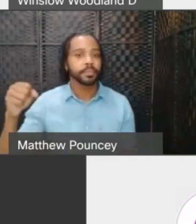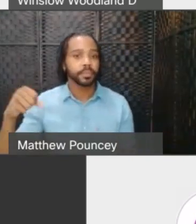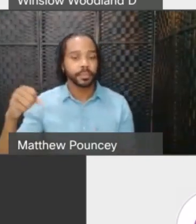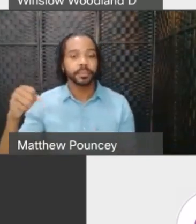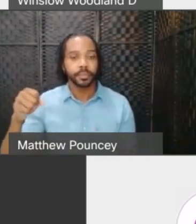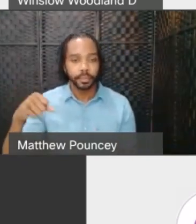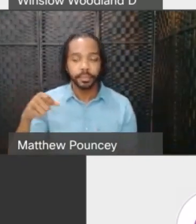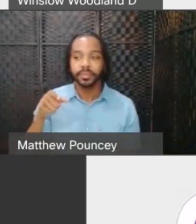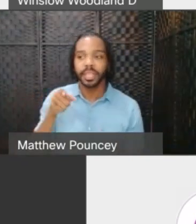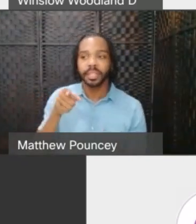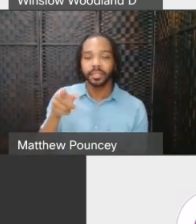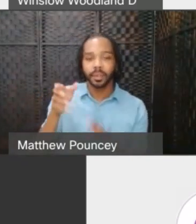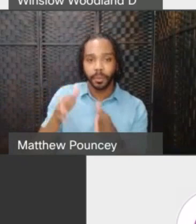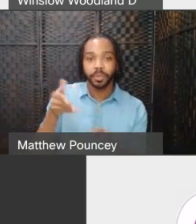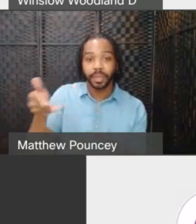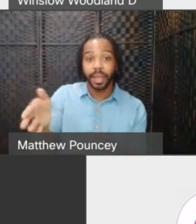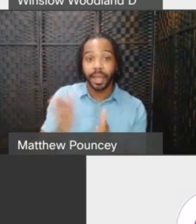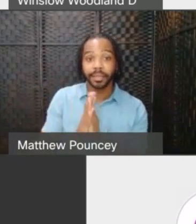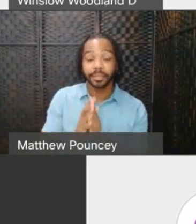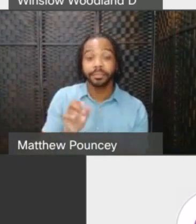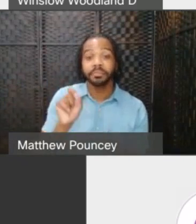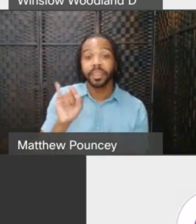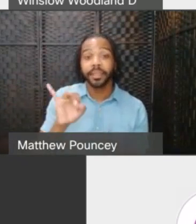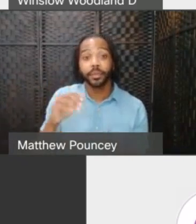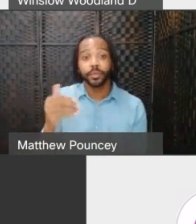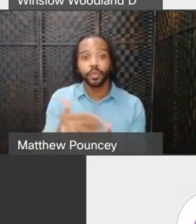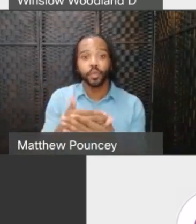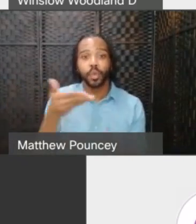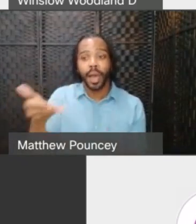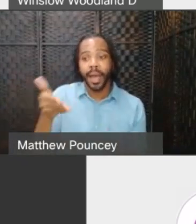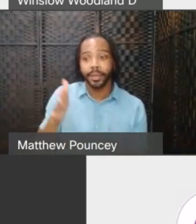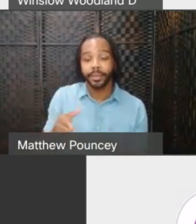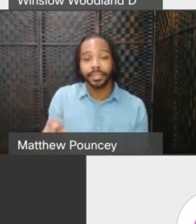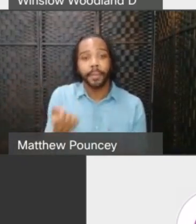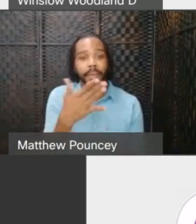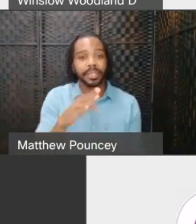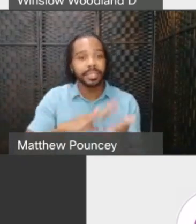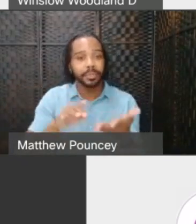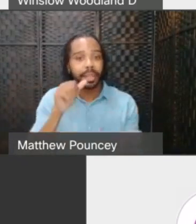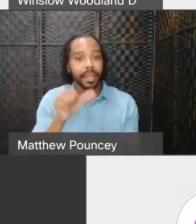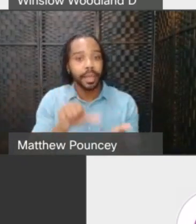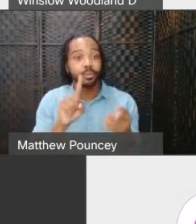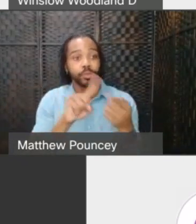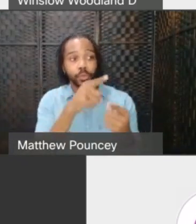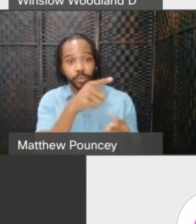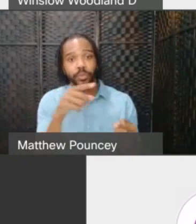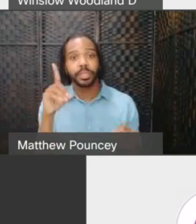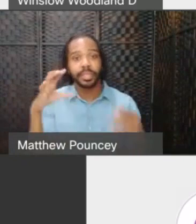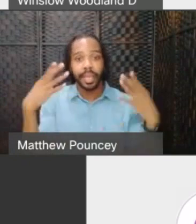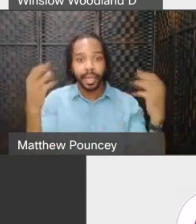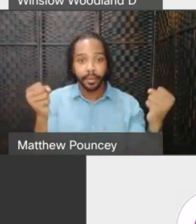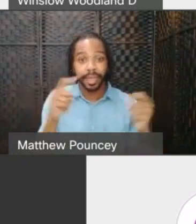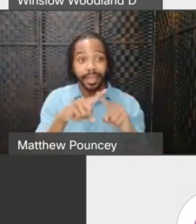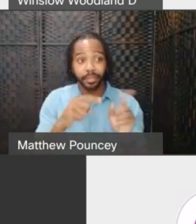they're asking, so a new hire submitted an exemption letter to DC Health and showed proof to the provider that